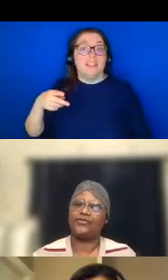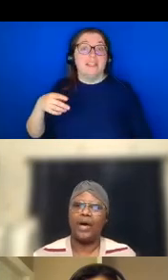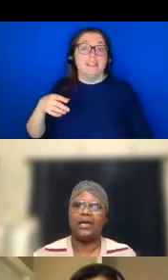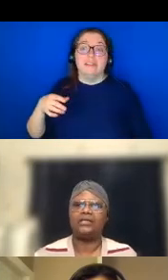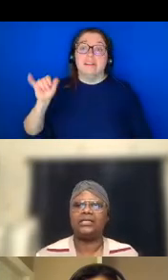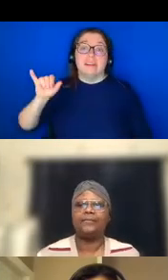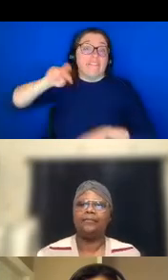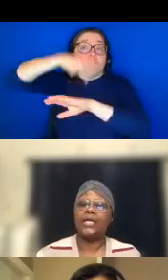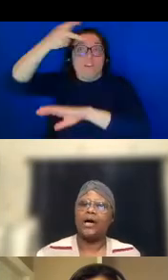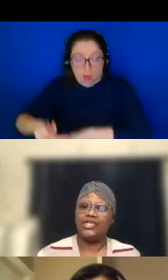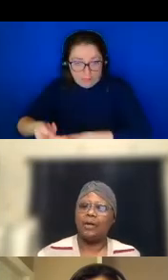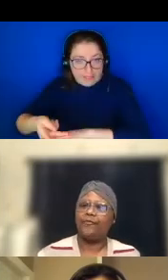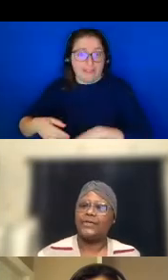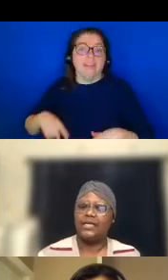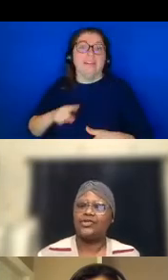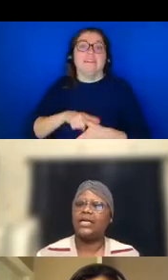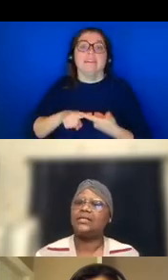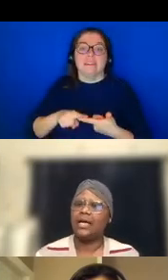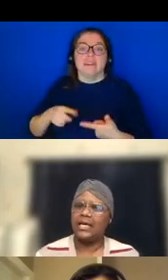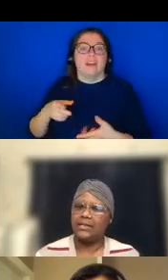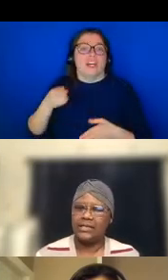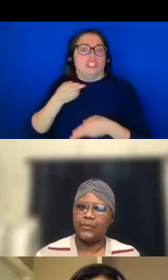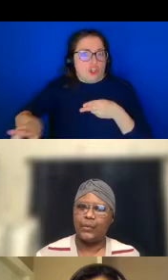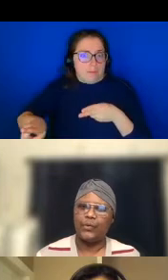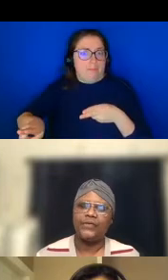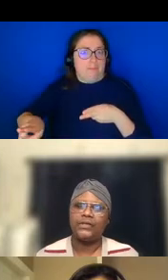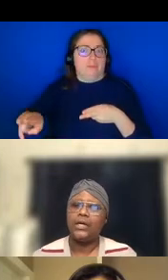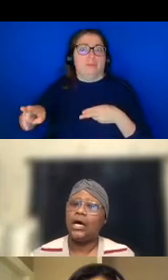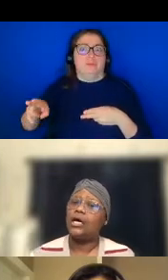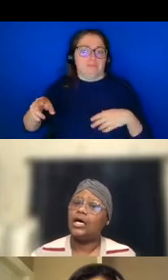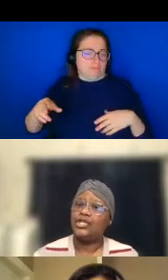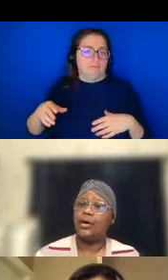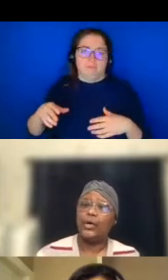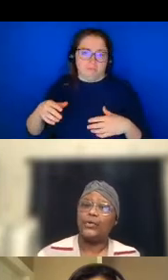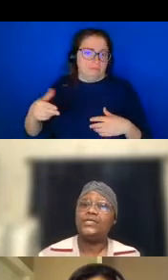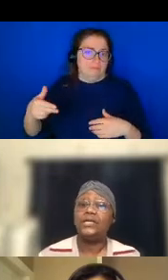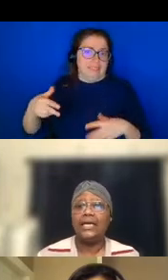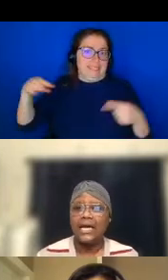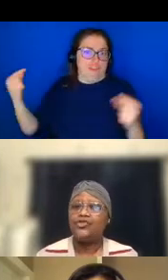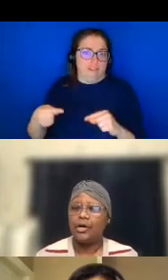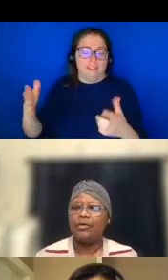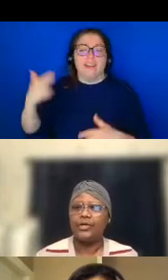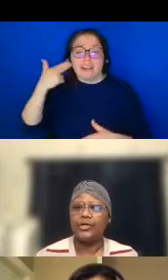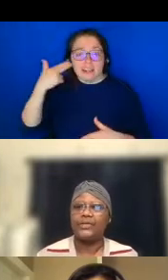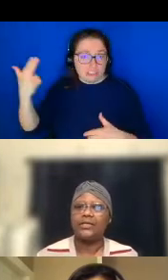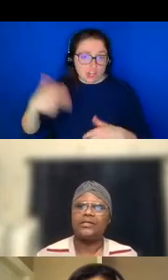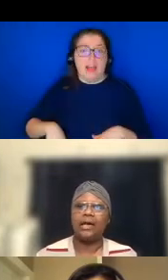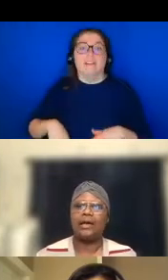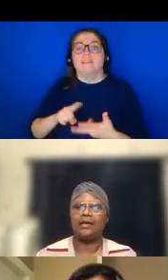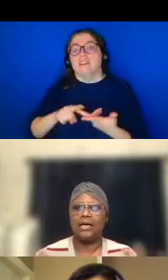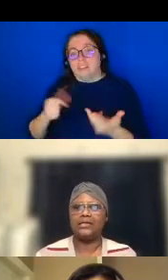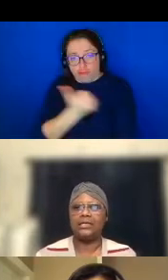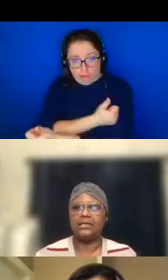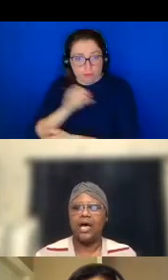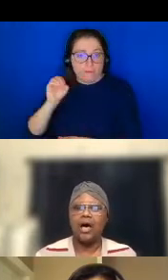falls from heights, sharp force injuries like incised wounds, gunshot wounds, again, drug overdoses,